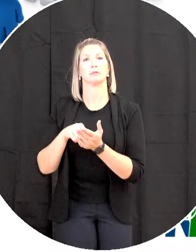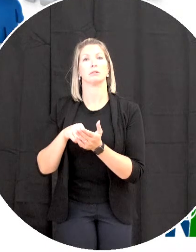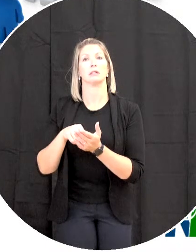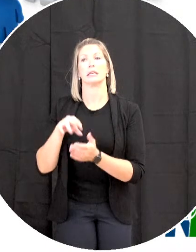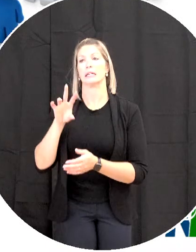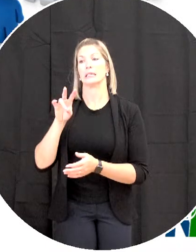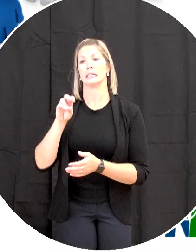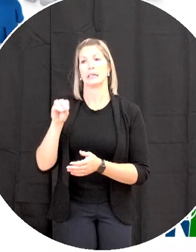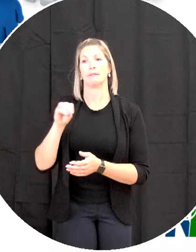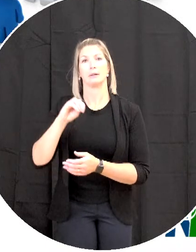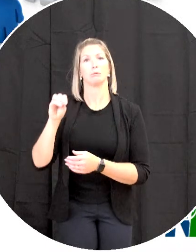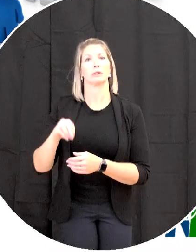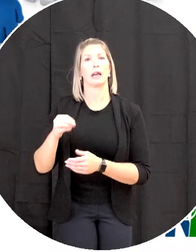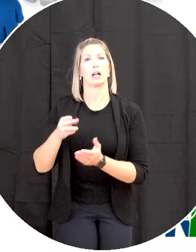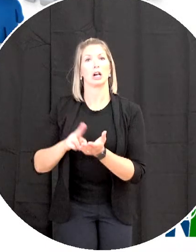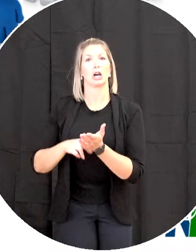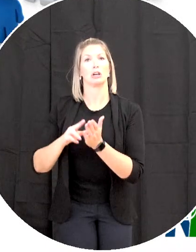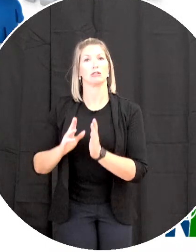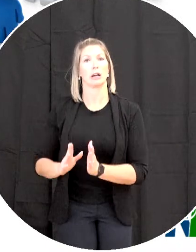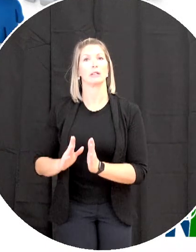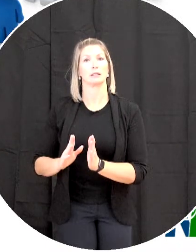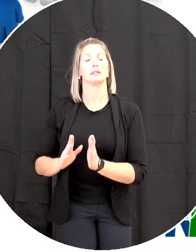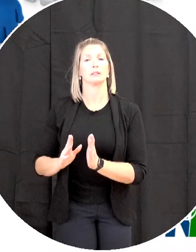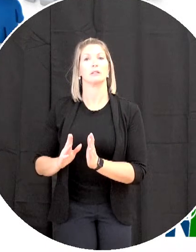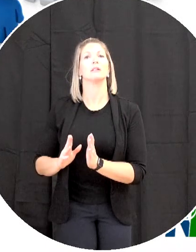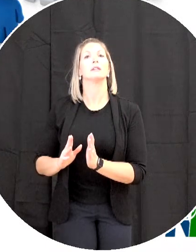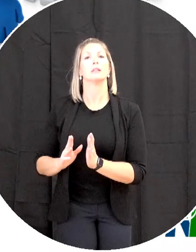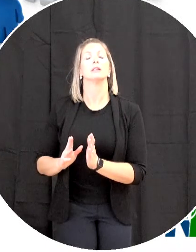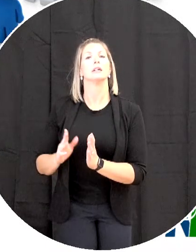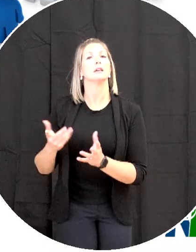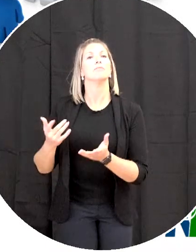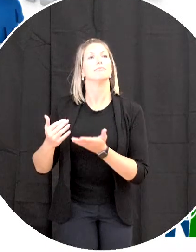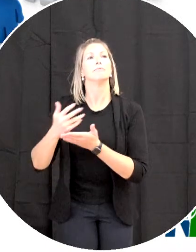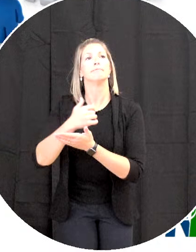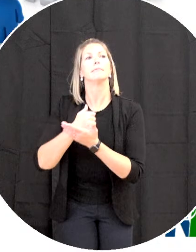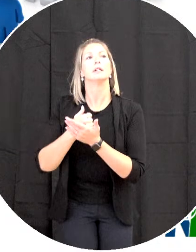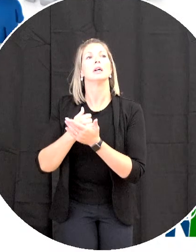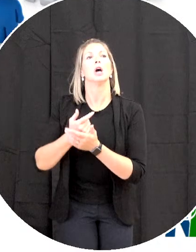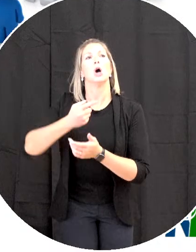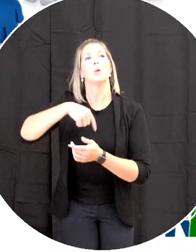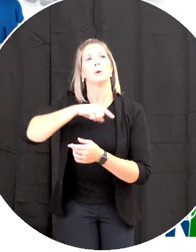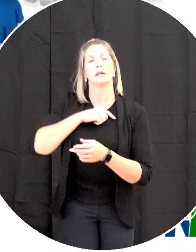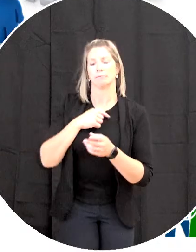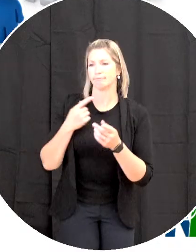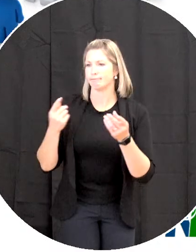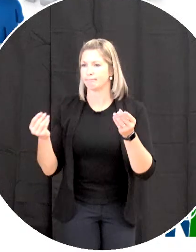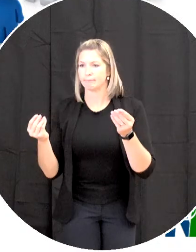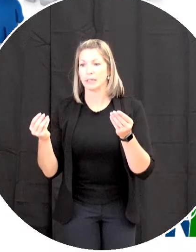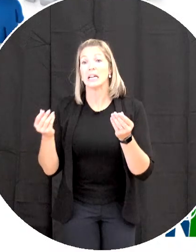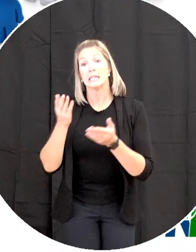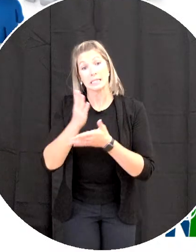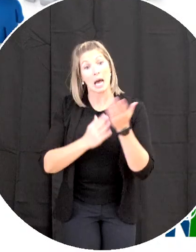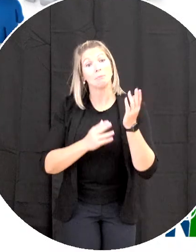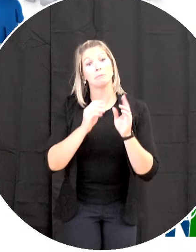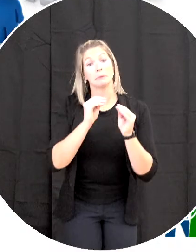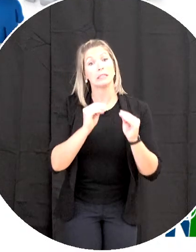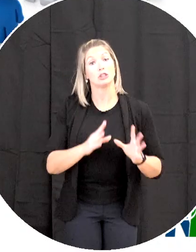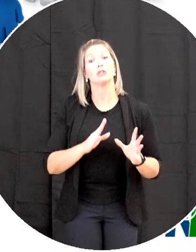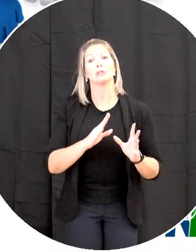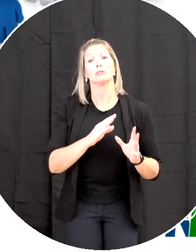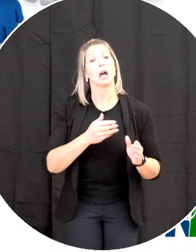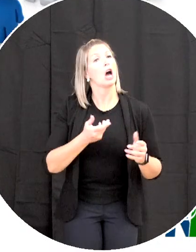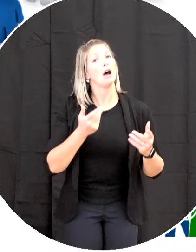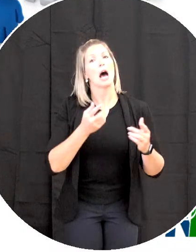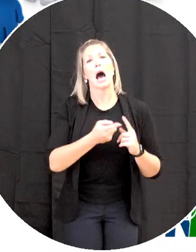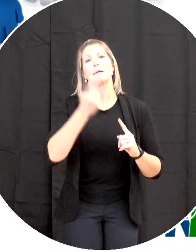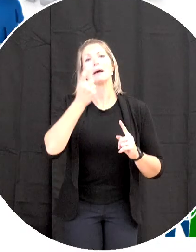been advertised and are in the process of being completed in accordance with collective agreement. Teachers have been in these positions since school opened. So